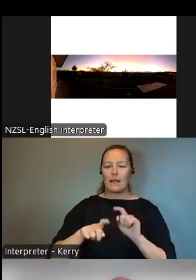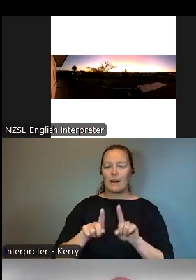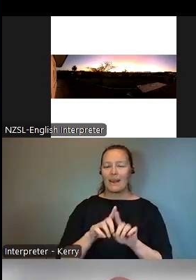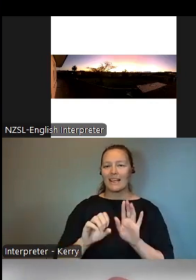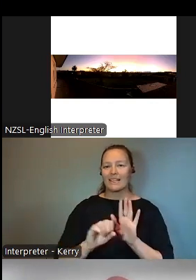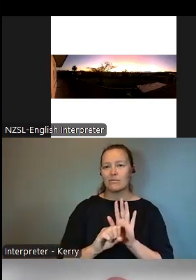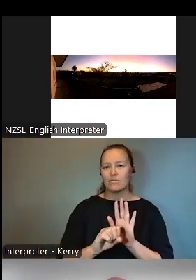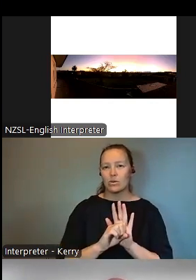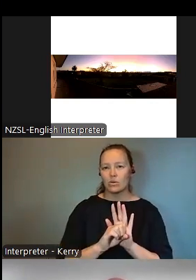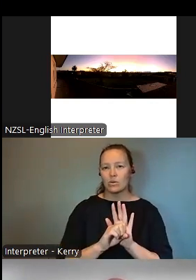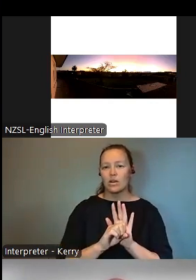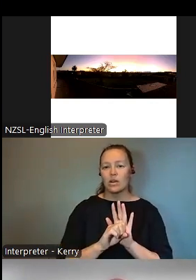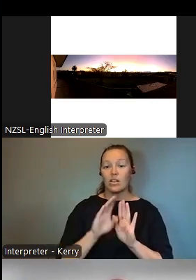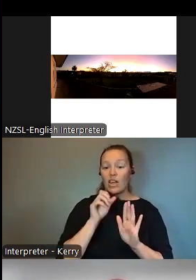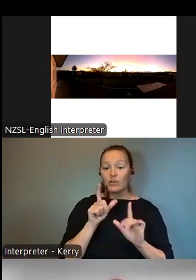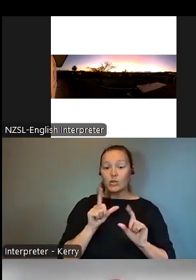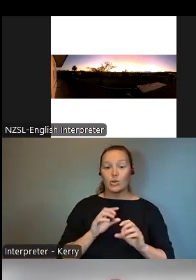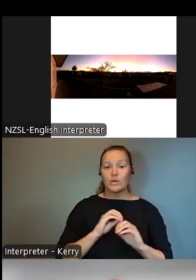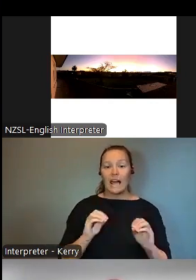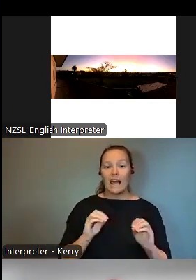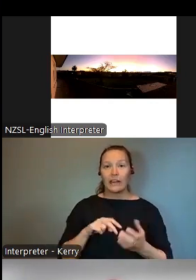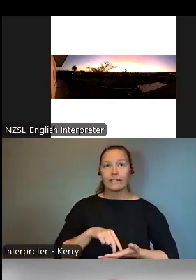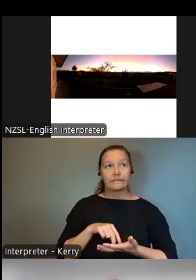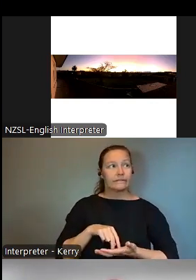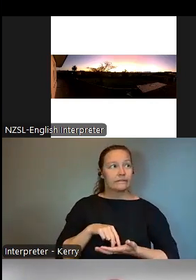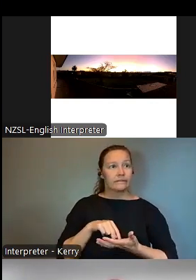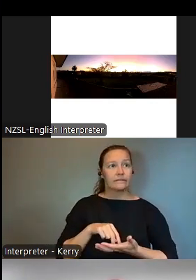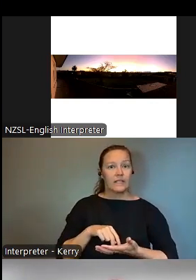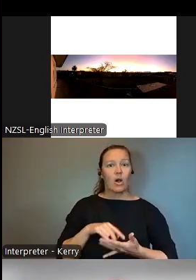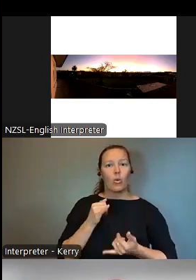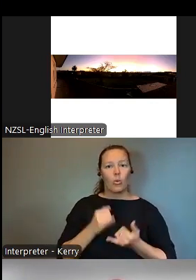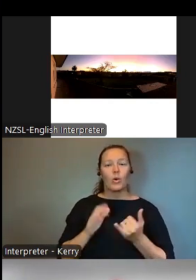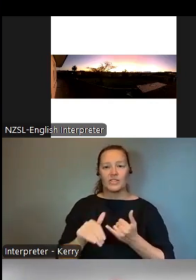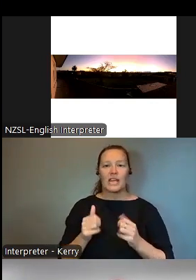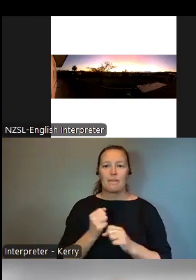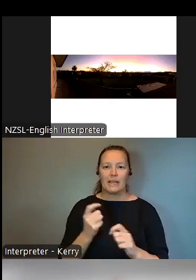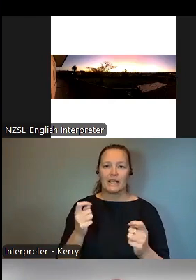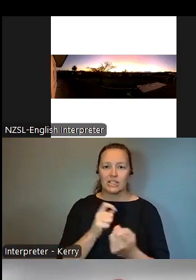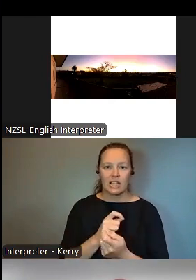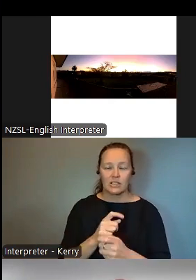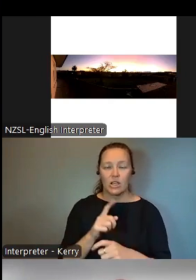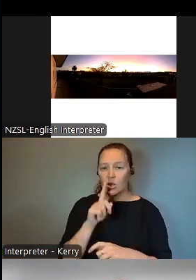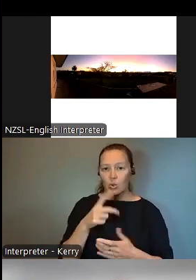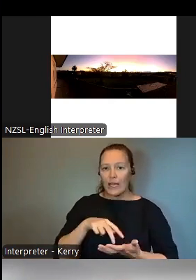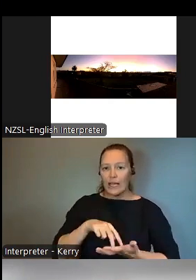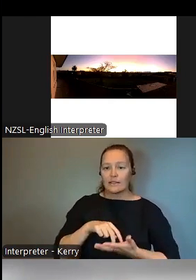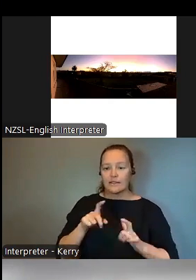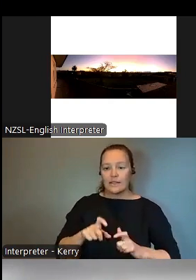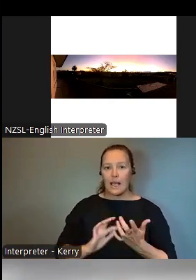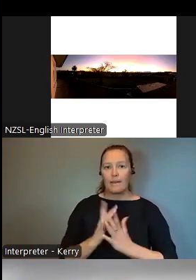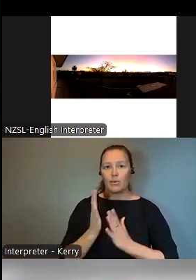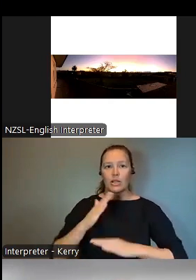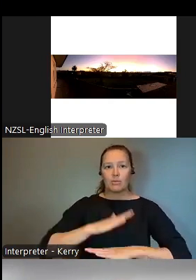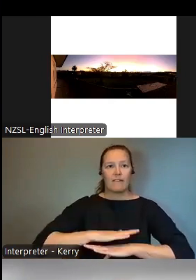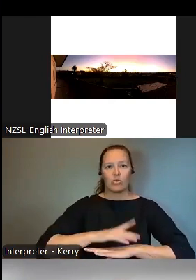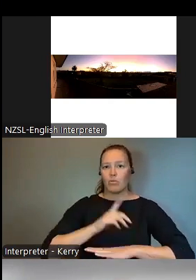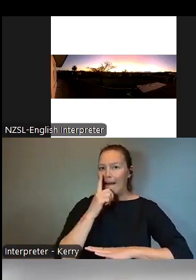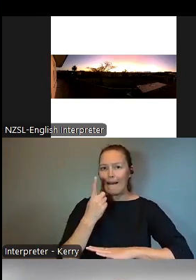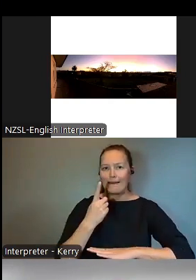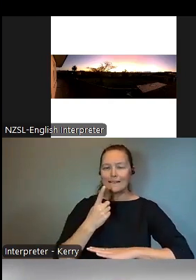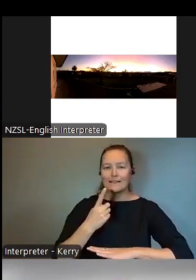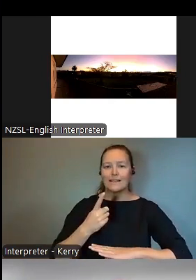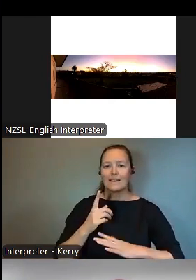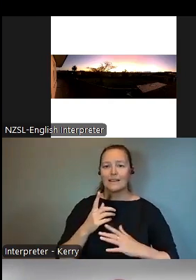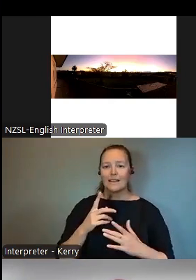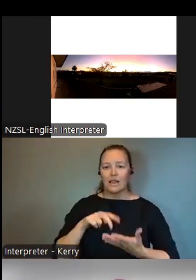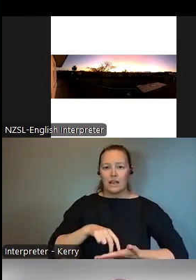the idea that doing nothing is worse than making a change. You can't stay on the burning platform. Whatever it is that we're doing,